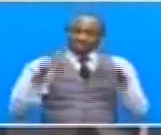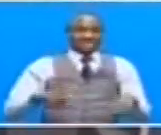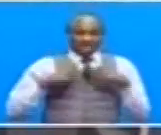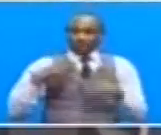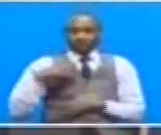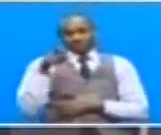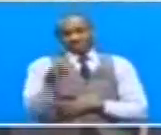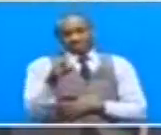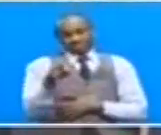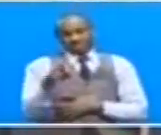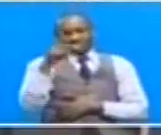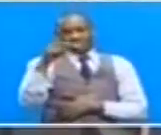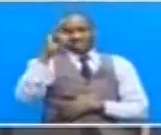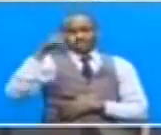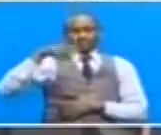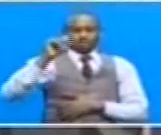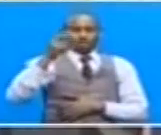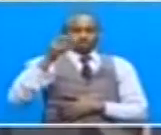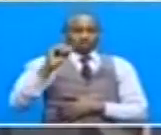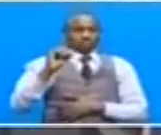Kiprono Ruto Moi,